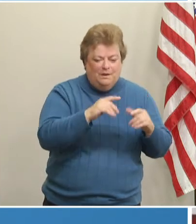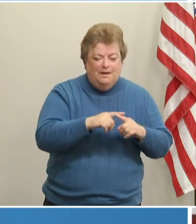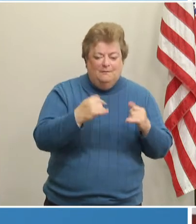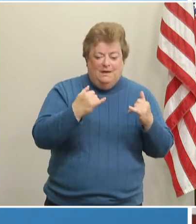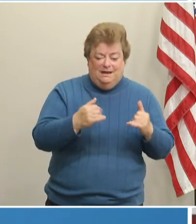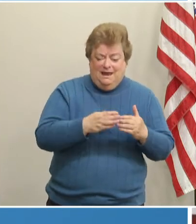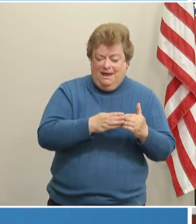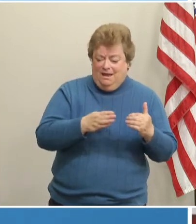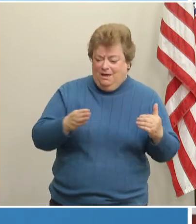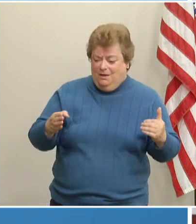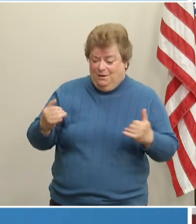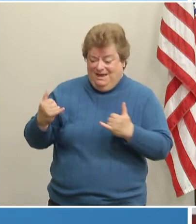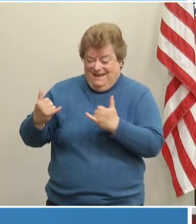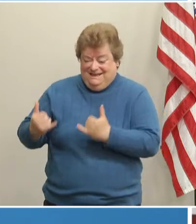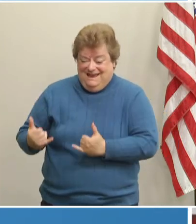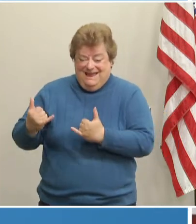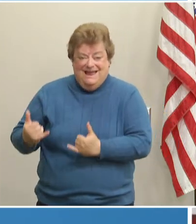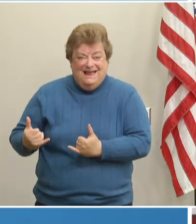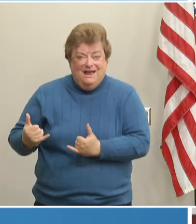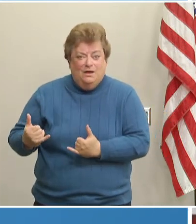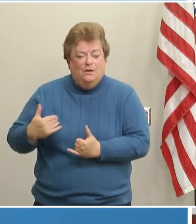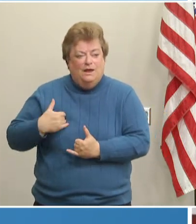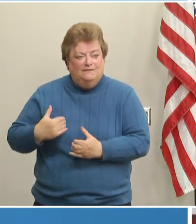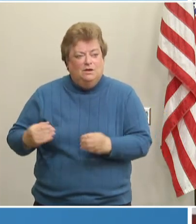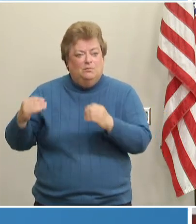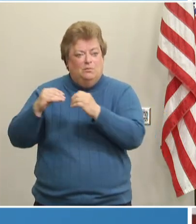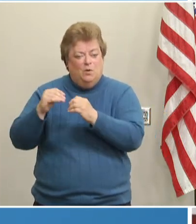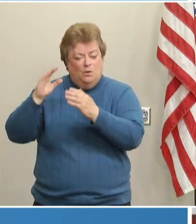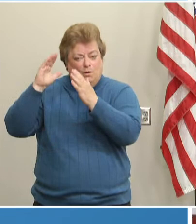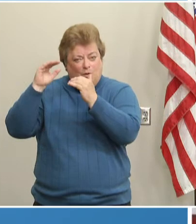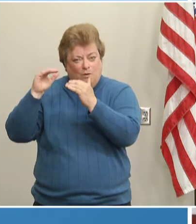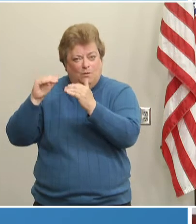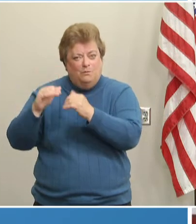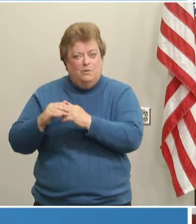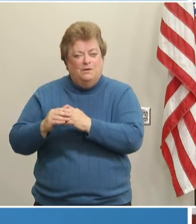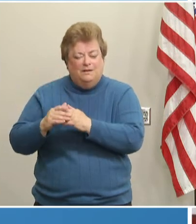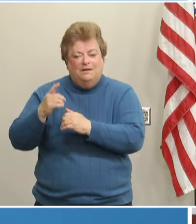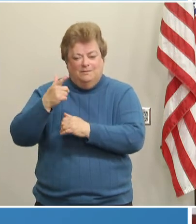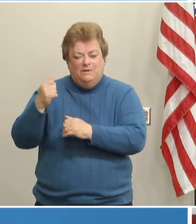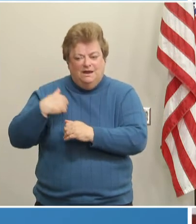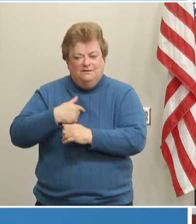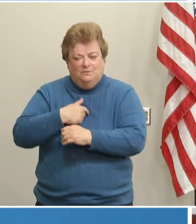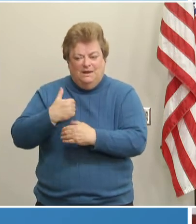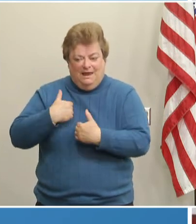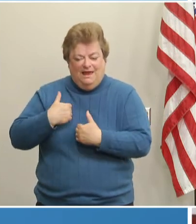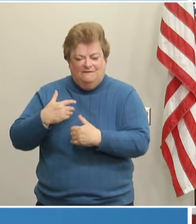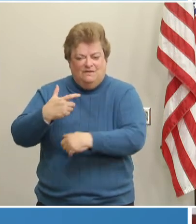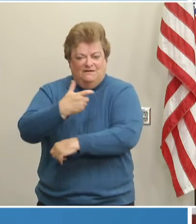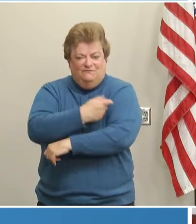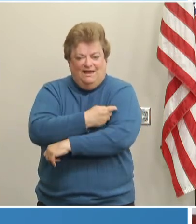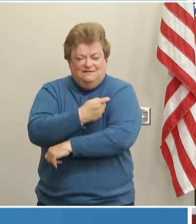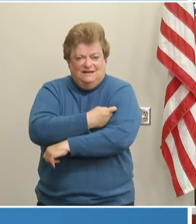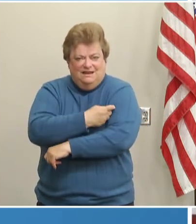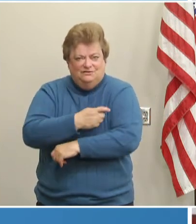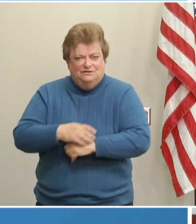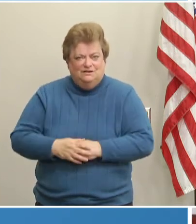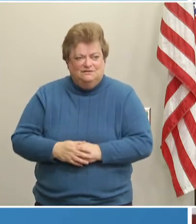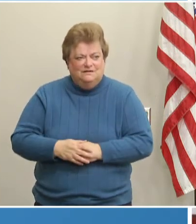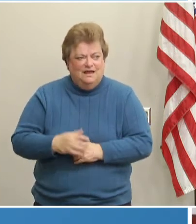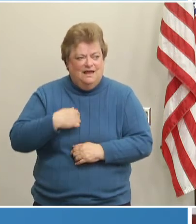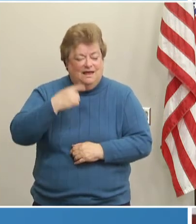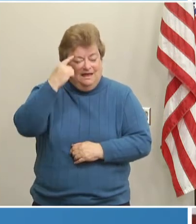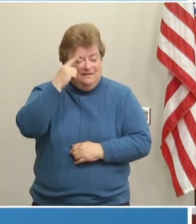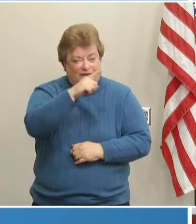after that, with much more hope, largely brought by the vaccinations. And I think your